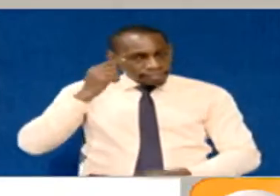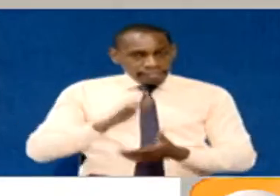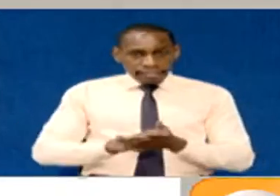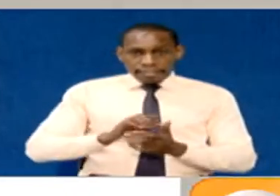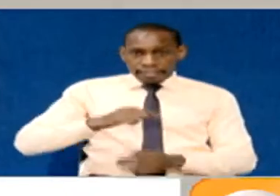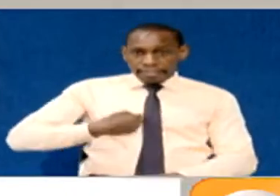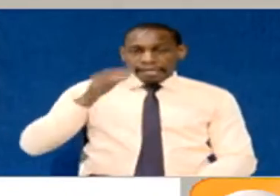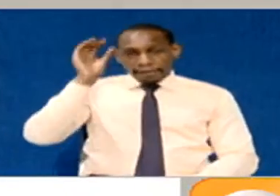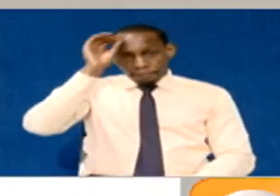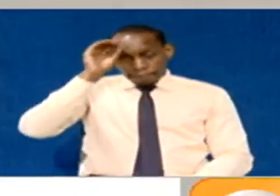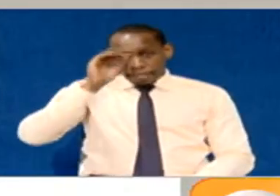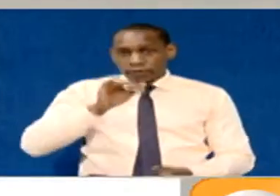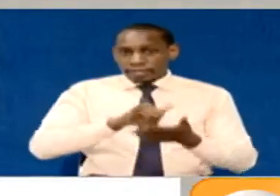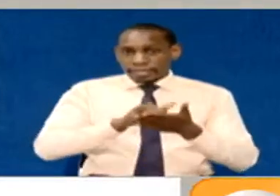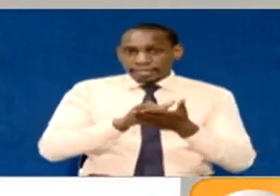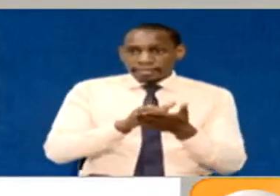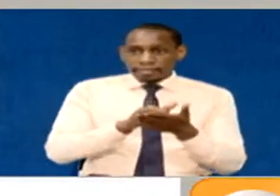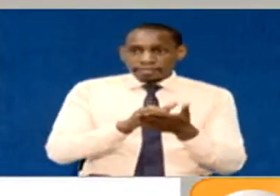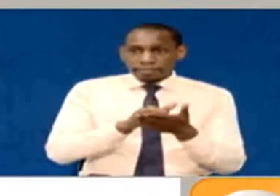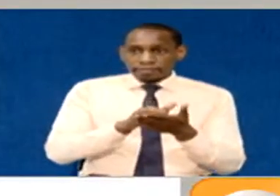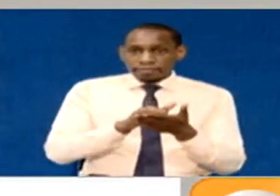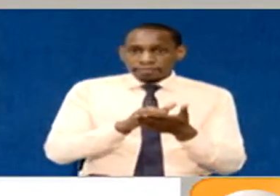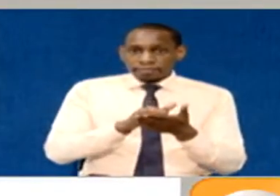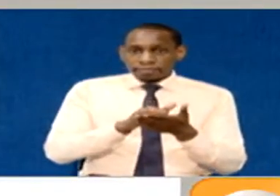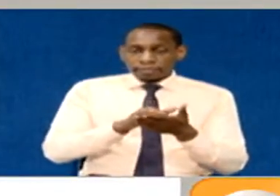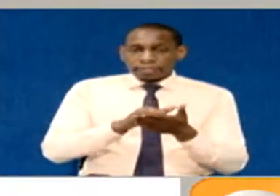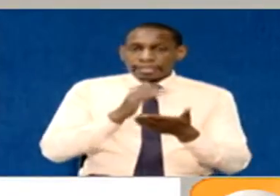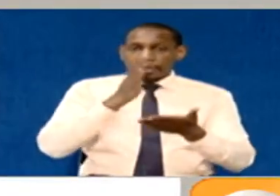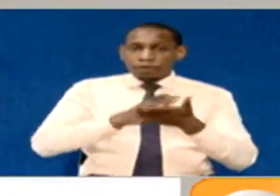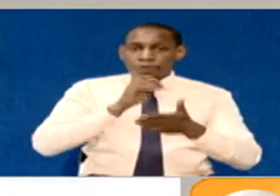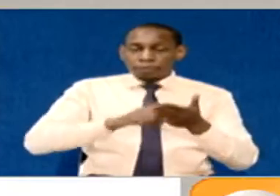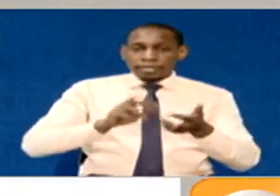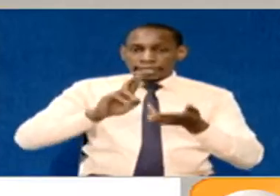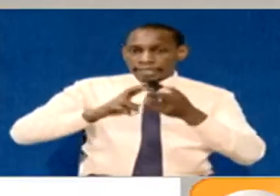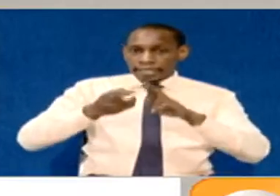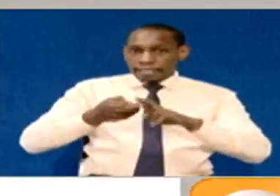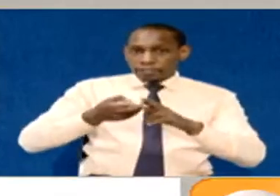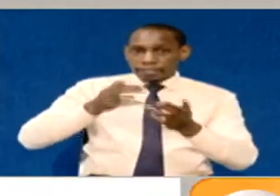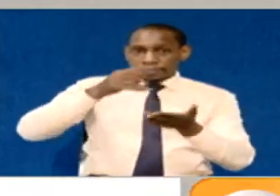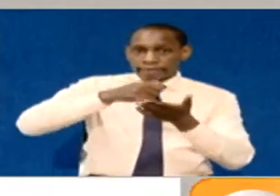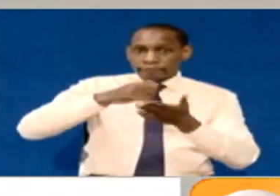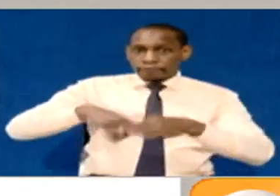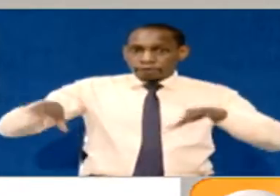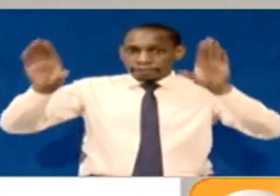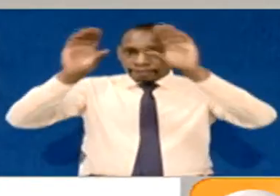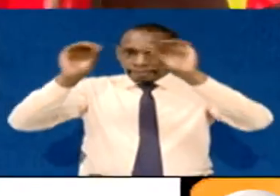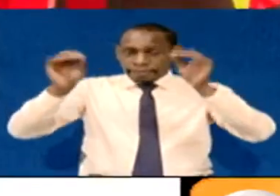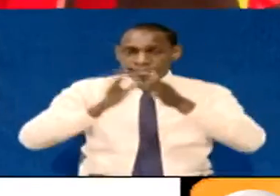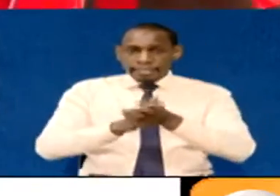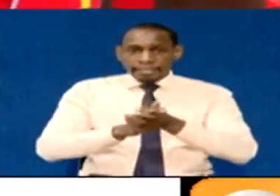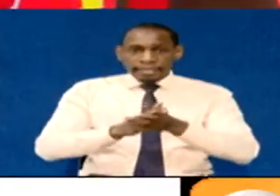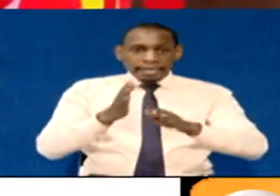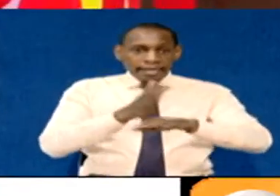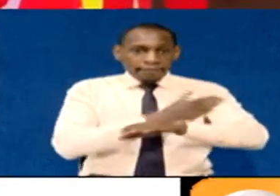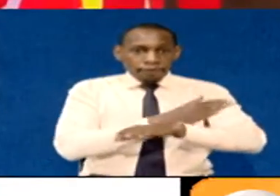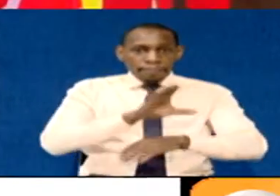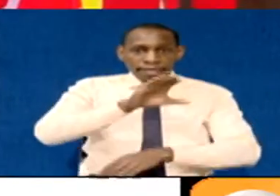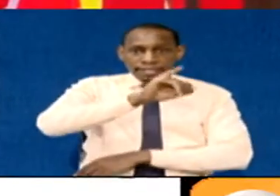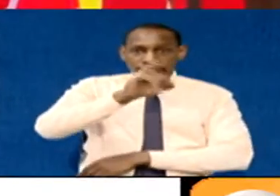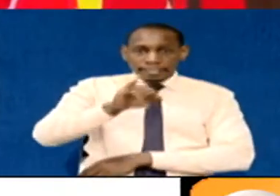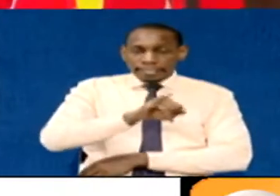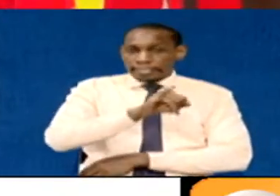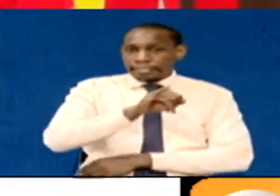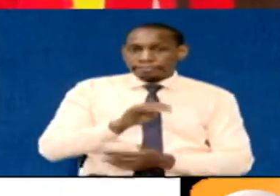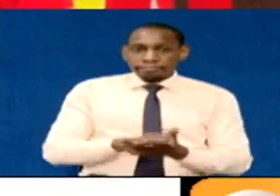personal opinion, was somewhat a slight, and goes on to confirm that the relationship between the president and the immediate former